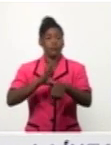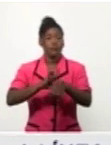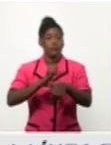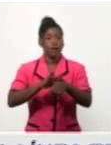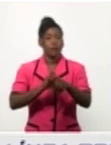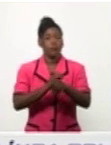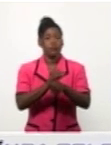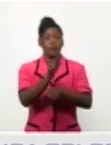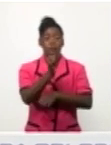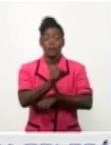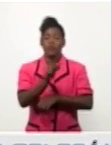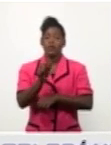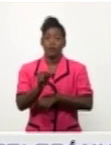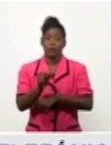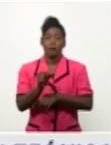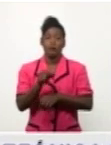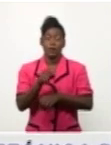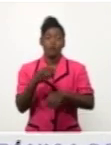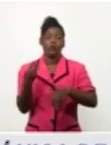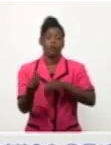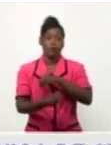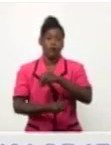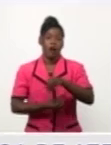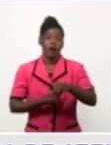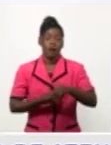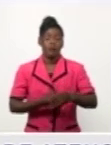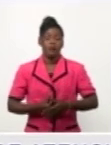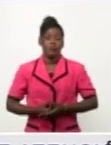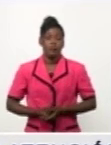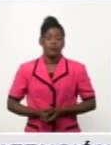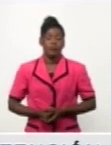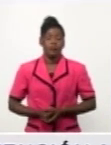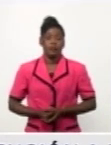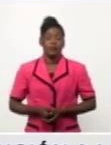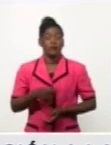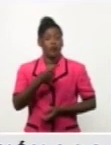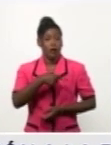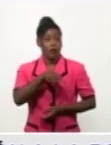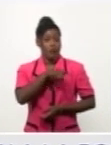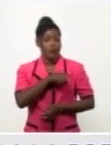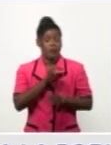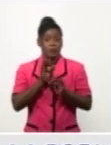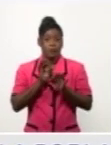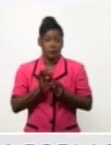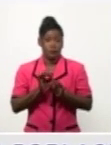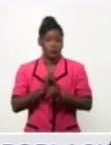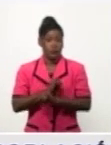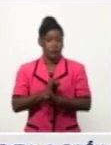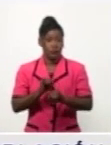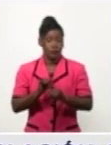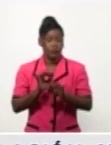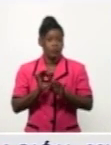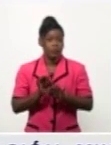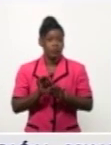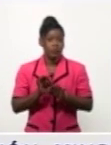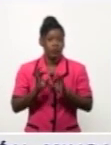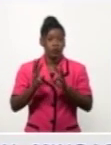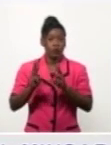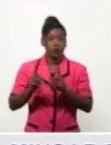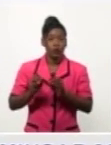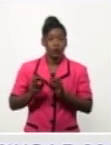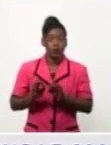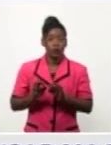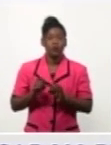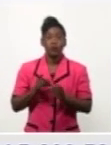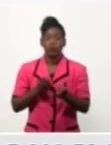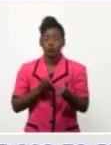dying non-stop and the number changes. So as of 12